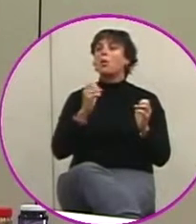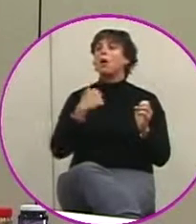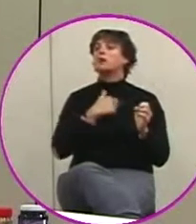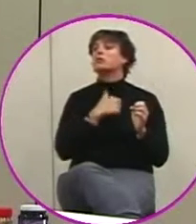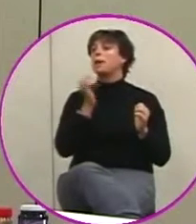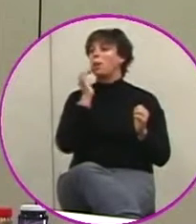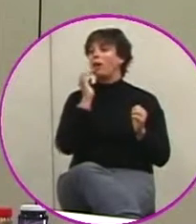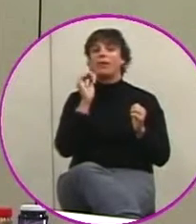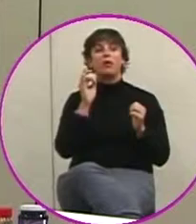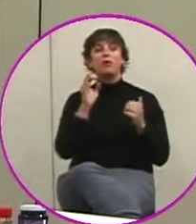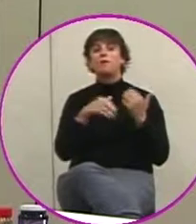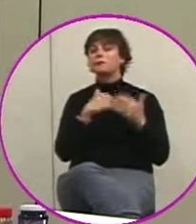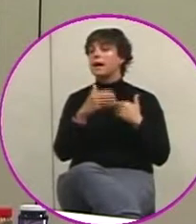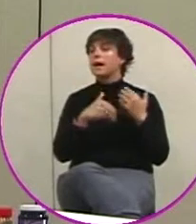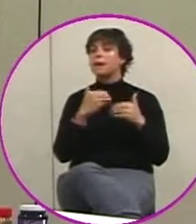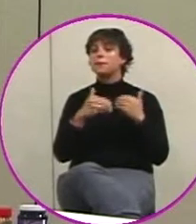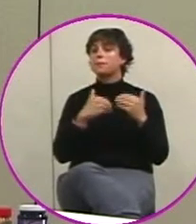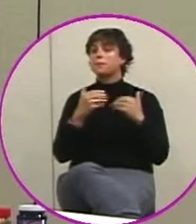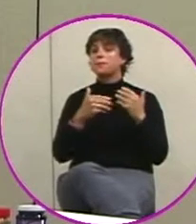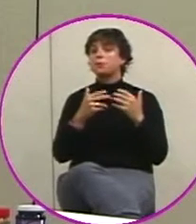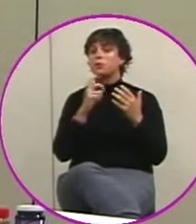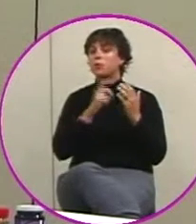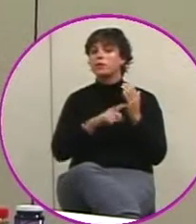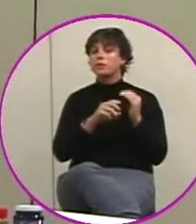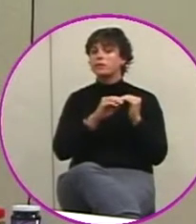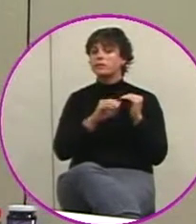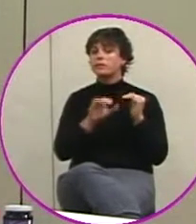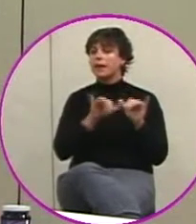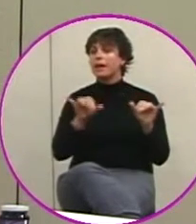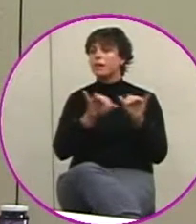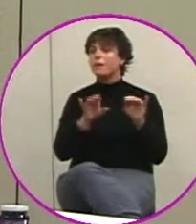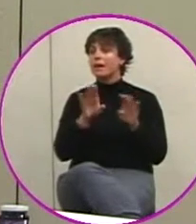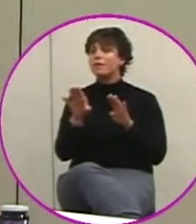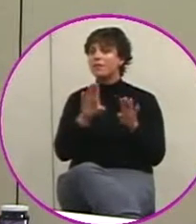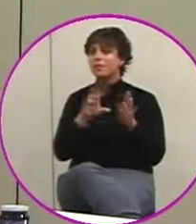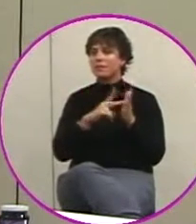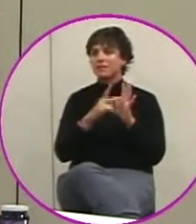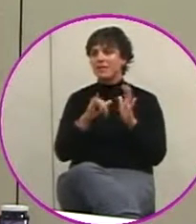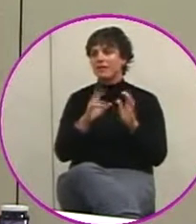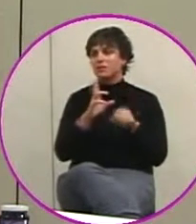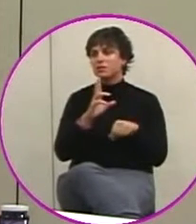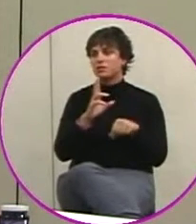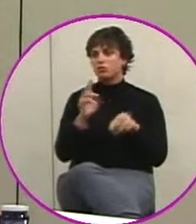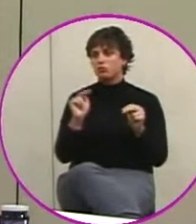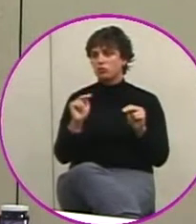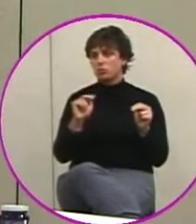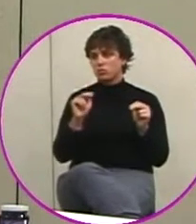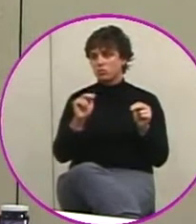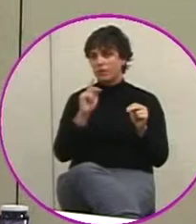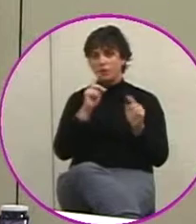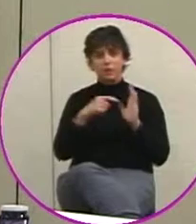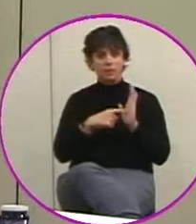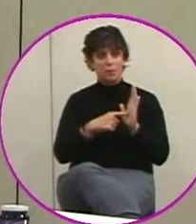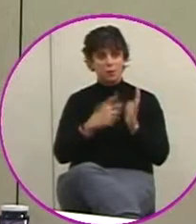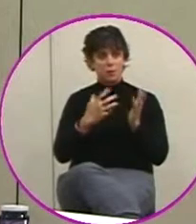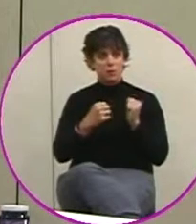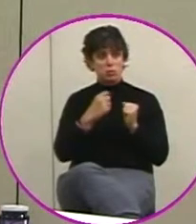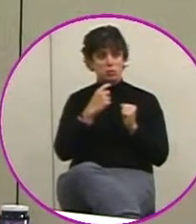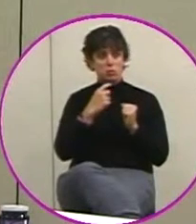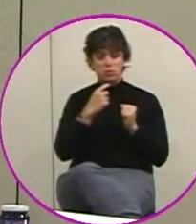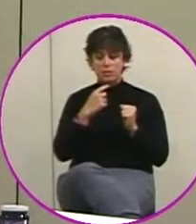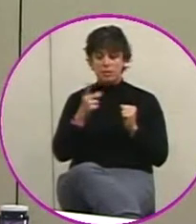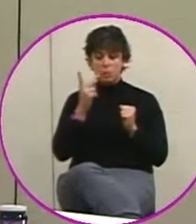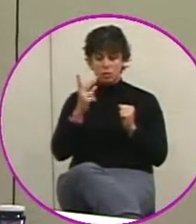if over time we see that there is no change in behavior, it was neutral. We might, for example, say thank you